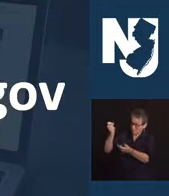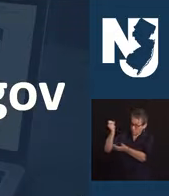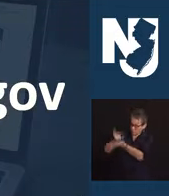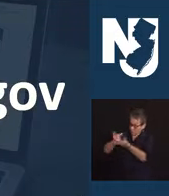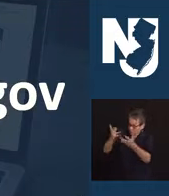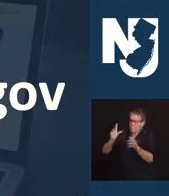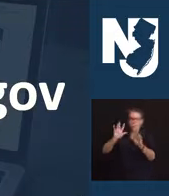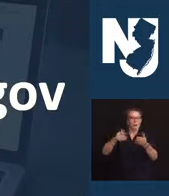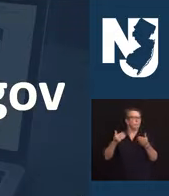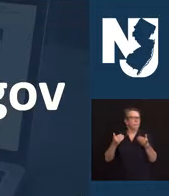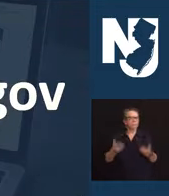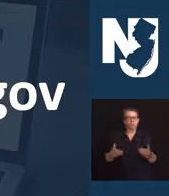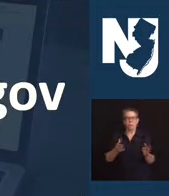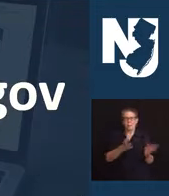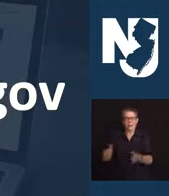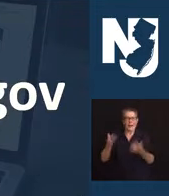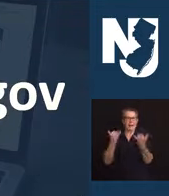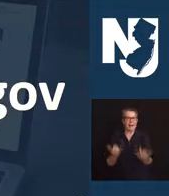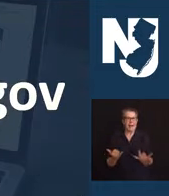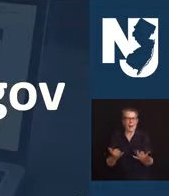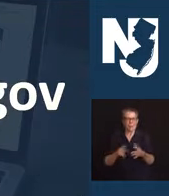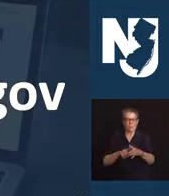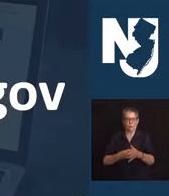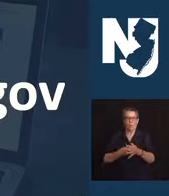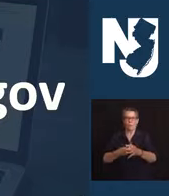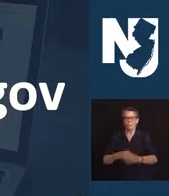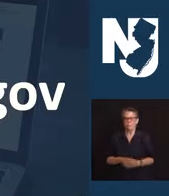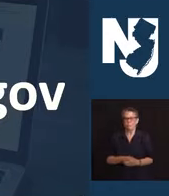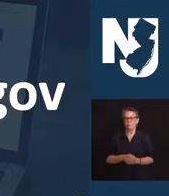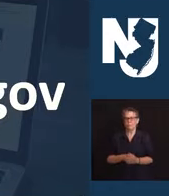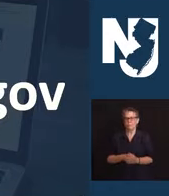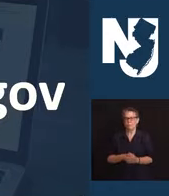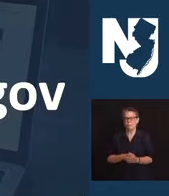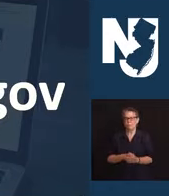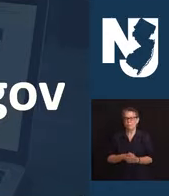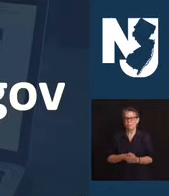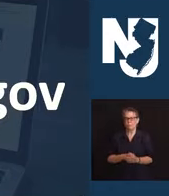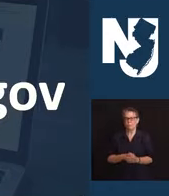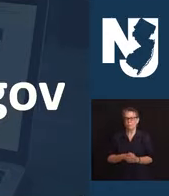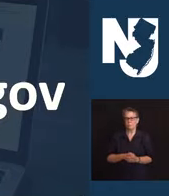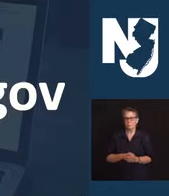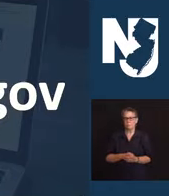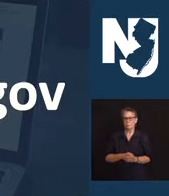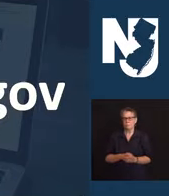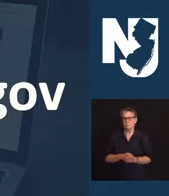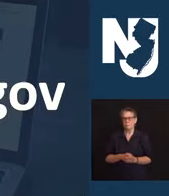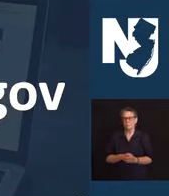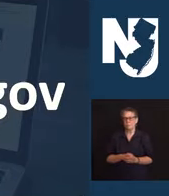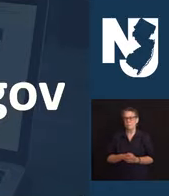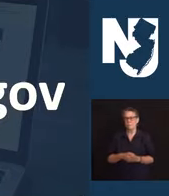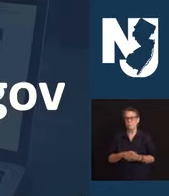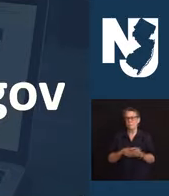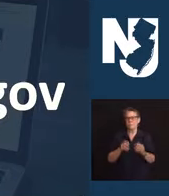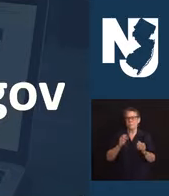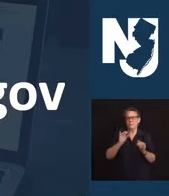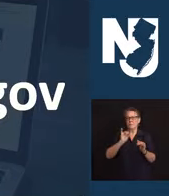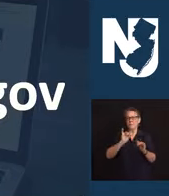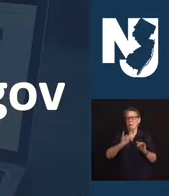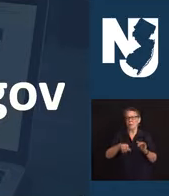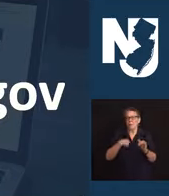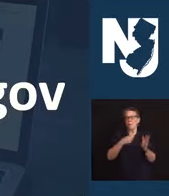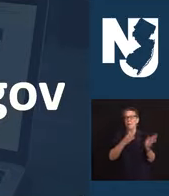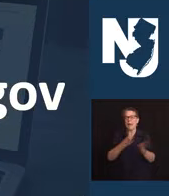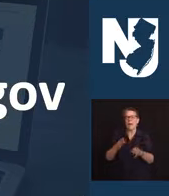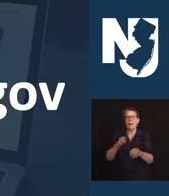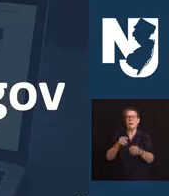use authorization. This is one of the areas where we anticipate using our mega sites in what we referred to last week,